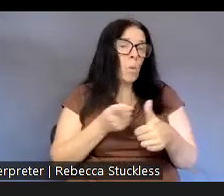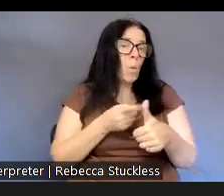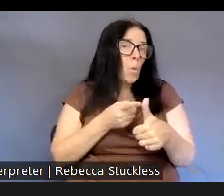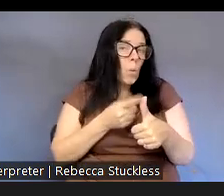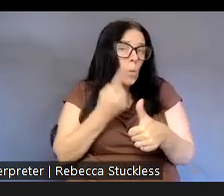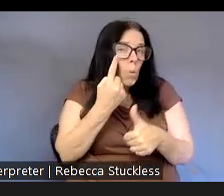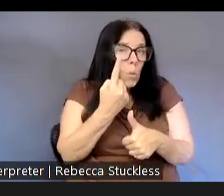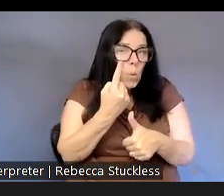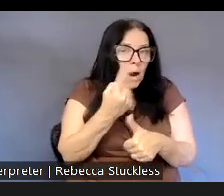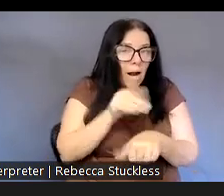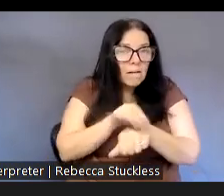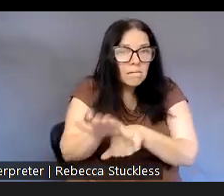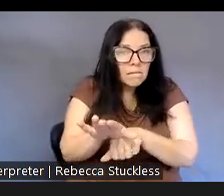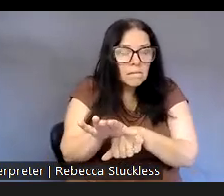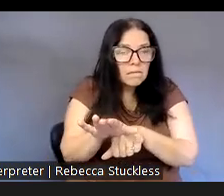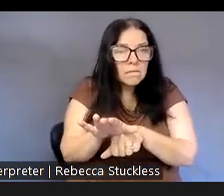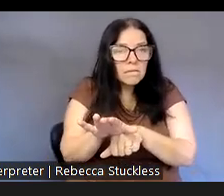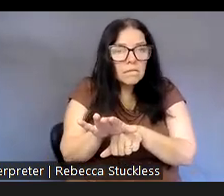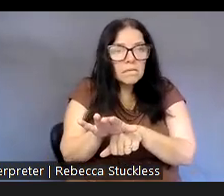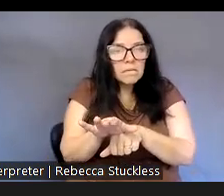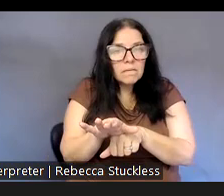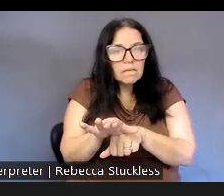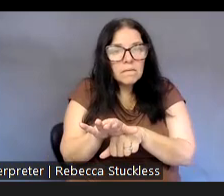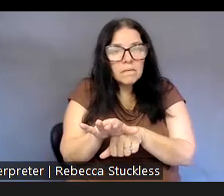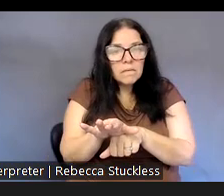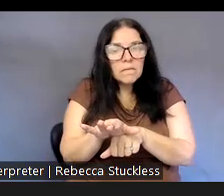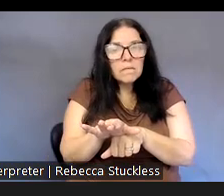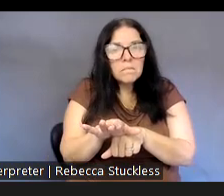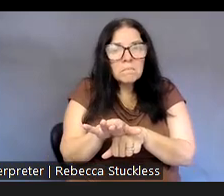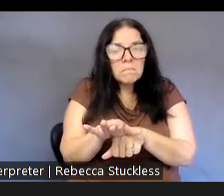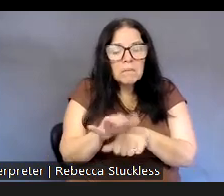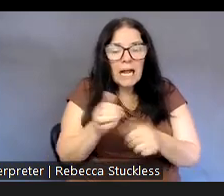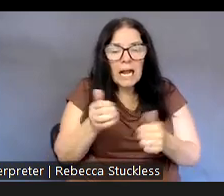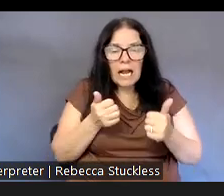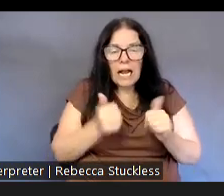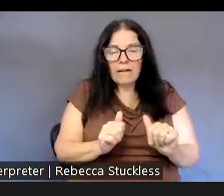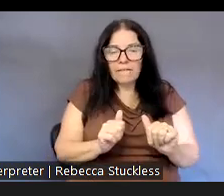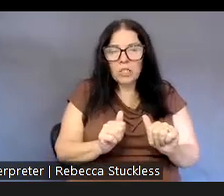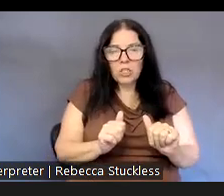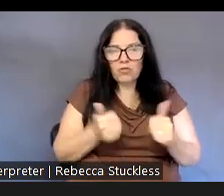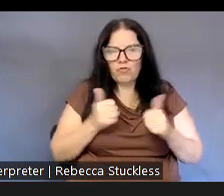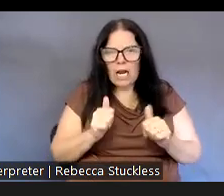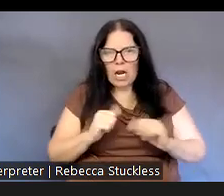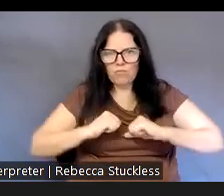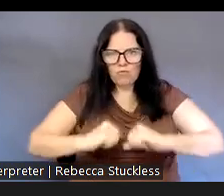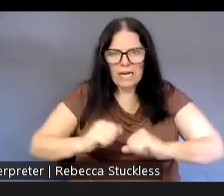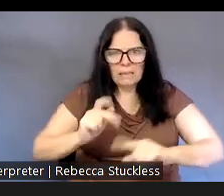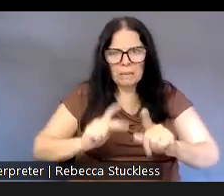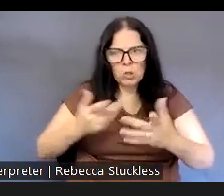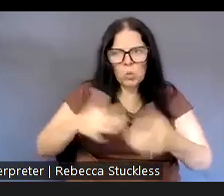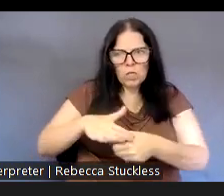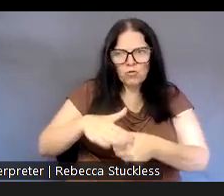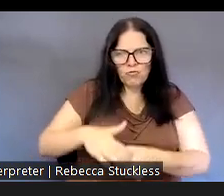some commentators have noted is well-intentioned efforts to try to shield people from stress and anxiety.